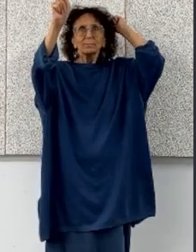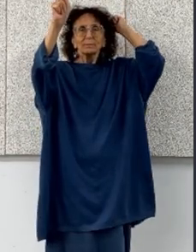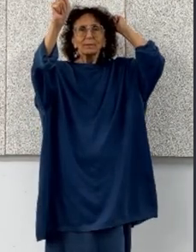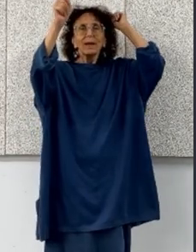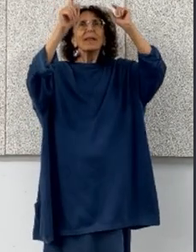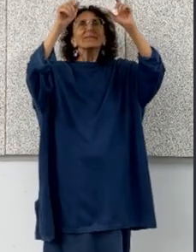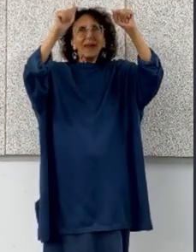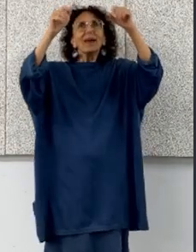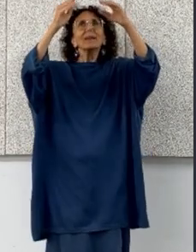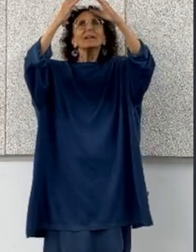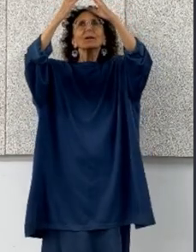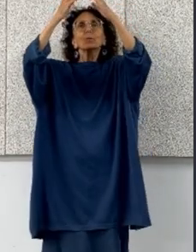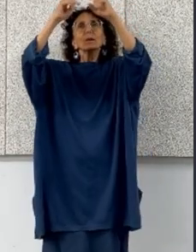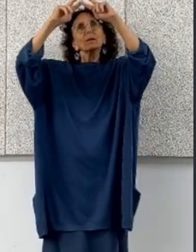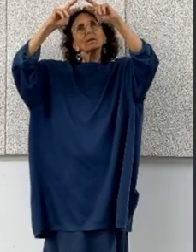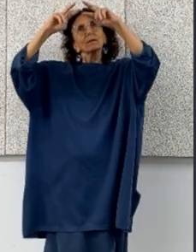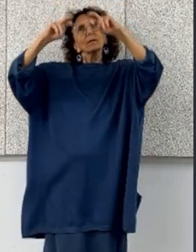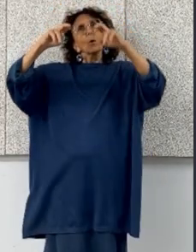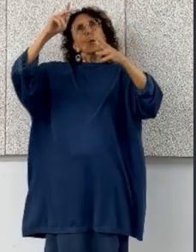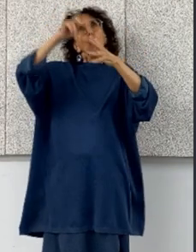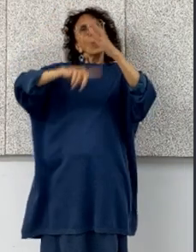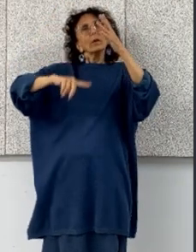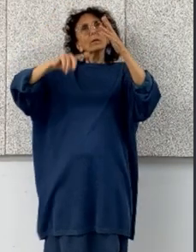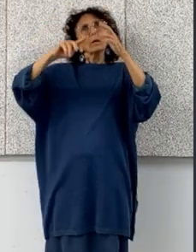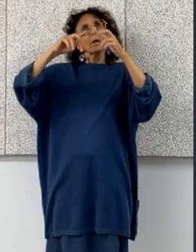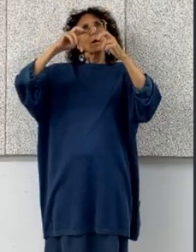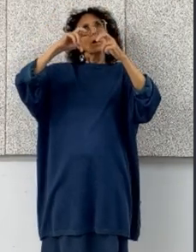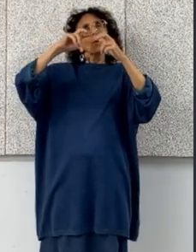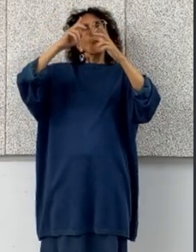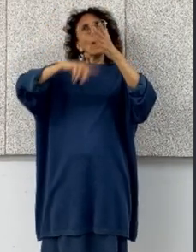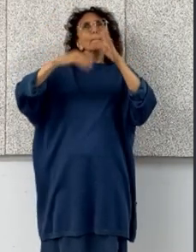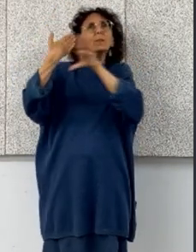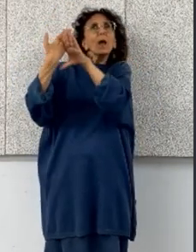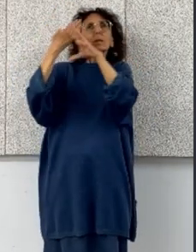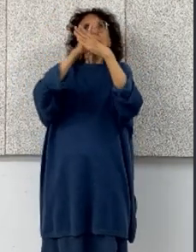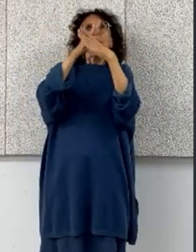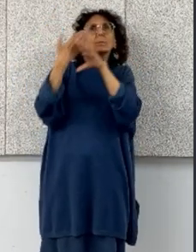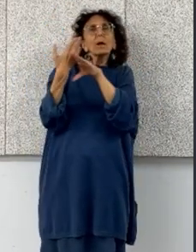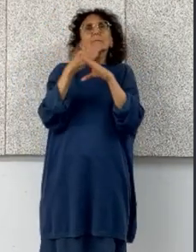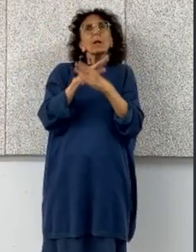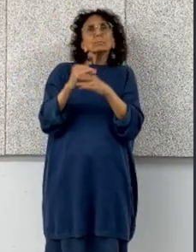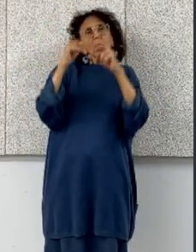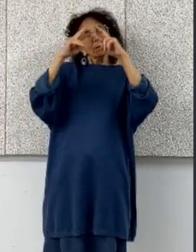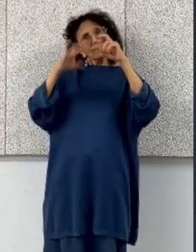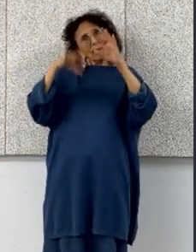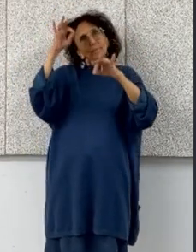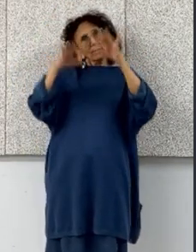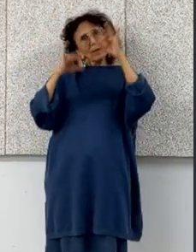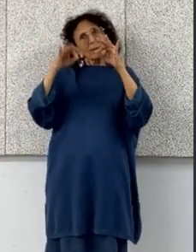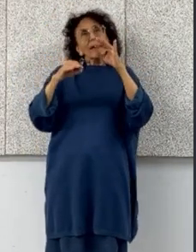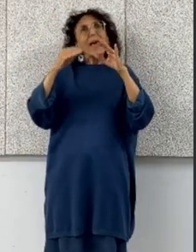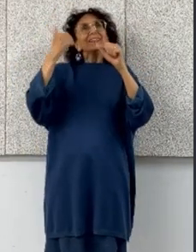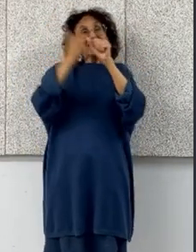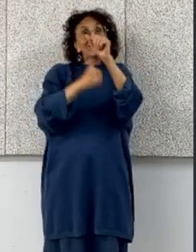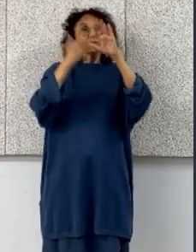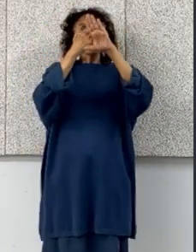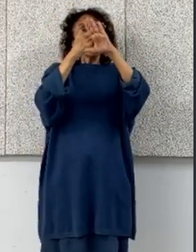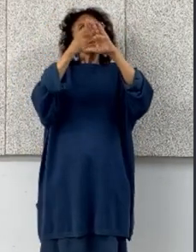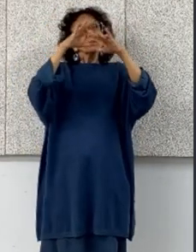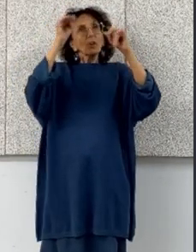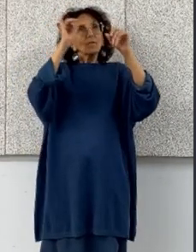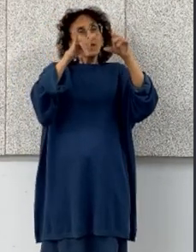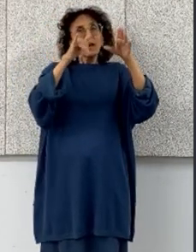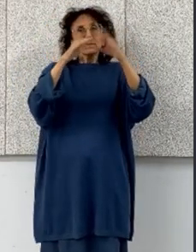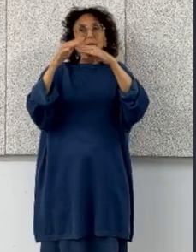break down the problem of what are the things that are you getting in your way. Mm-hmm. And then let's solve them one by one. And by the way, that